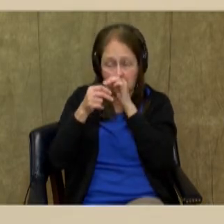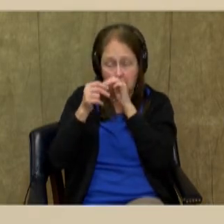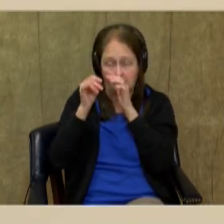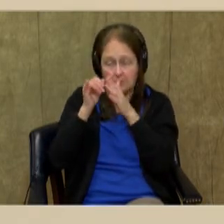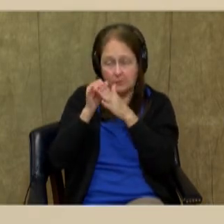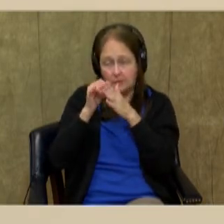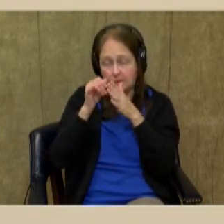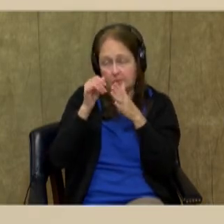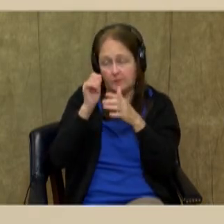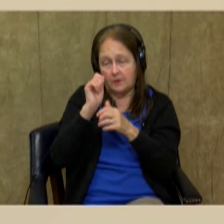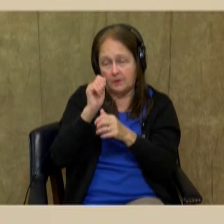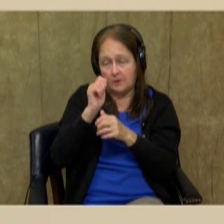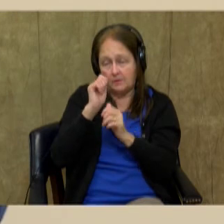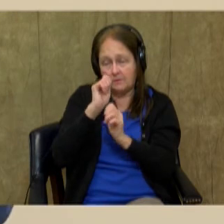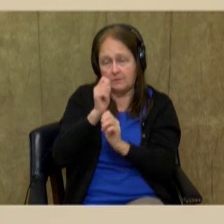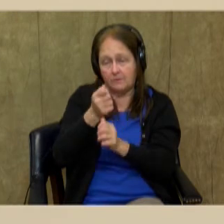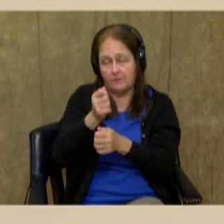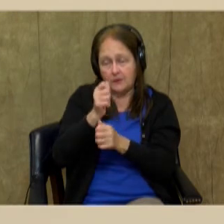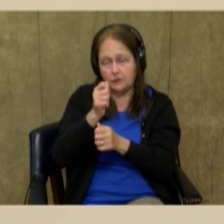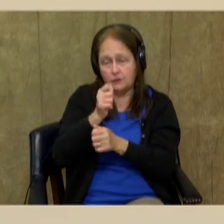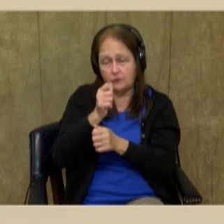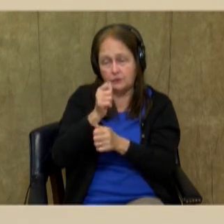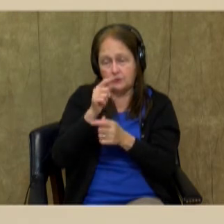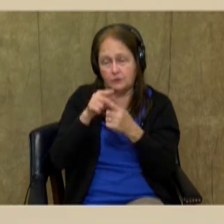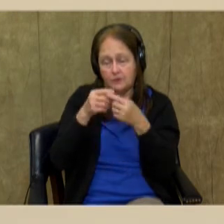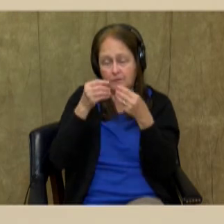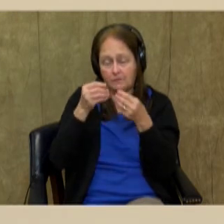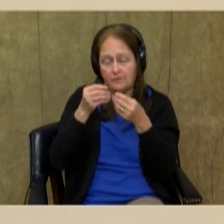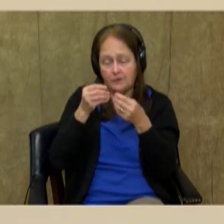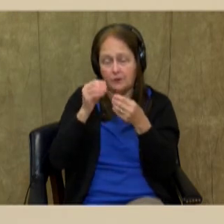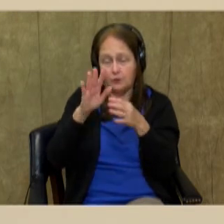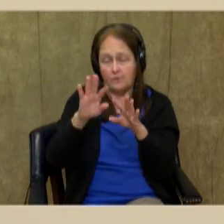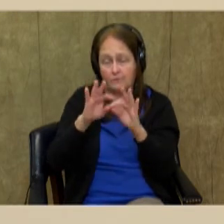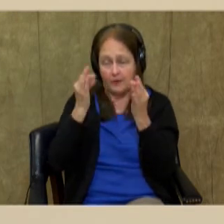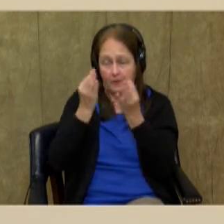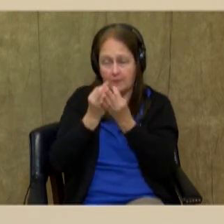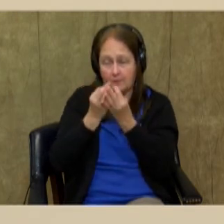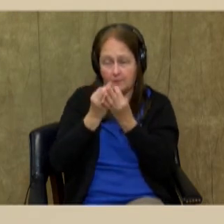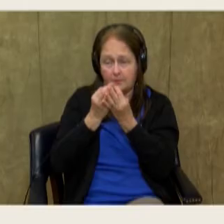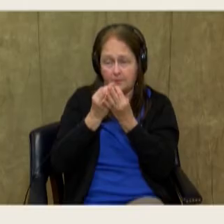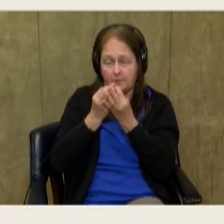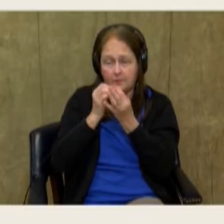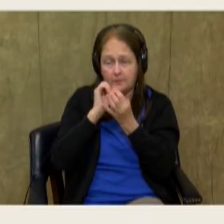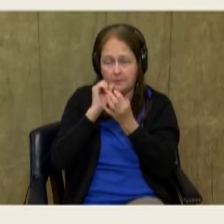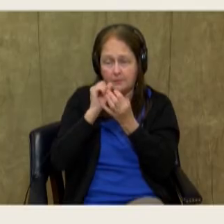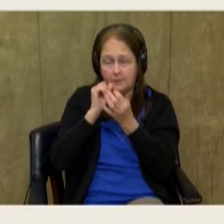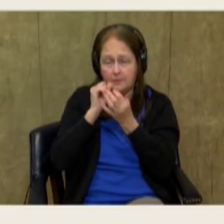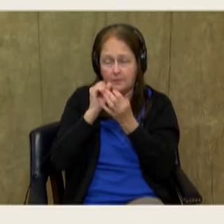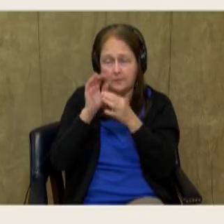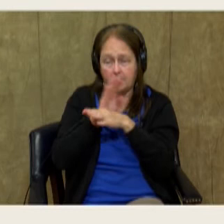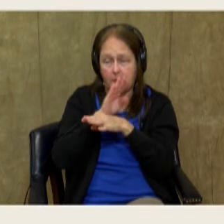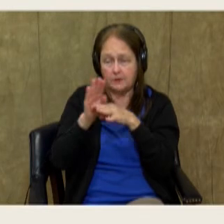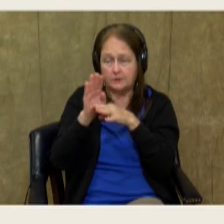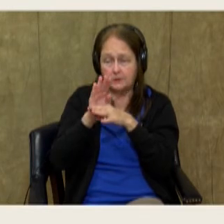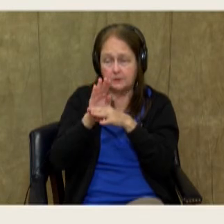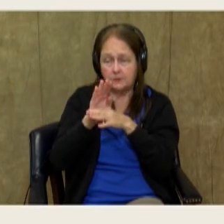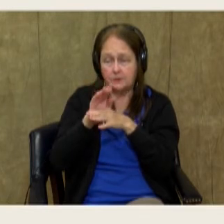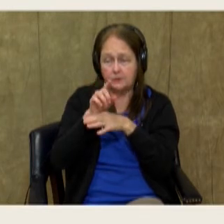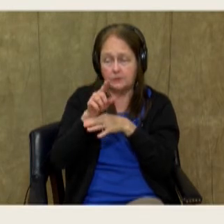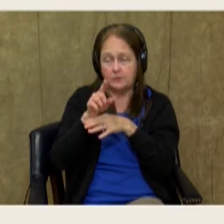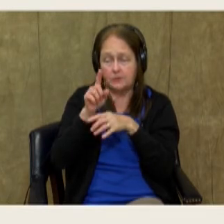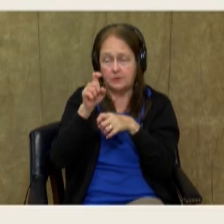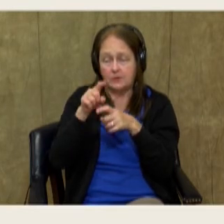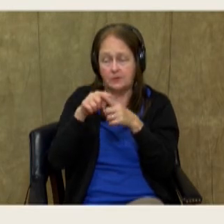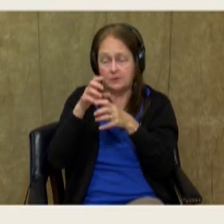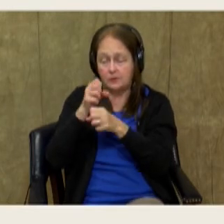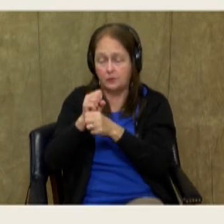with fishing. This is where you're fishing to feed one's own family. Okay, you're not in business of fishing. What you're